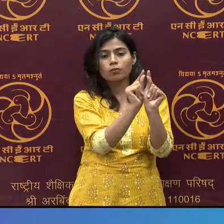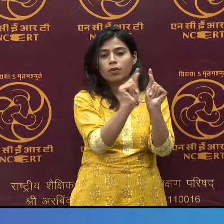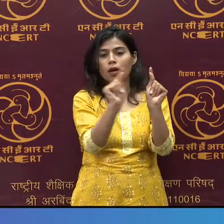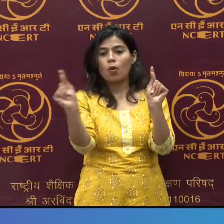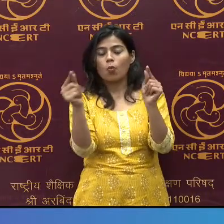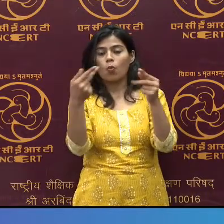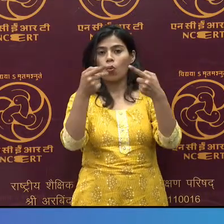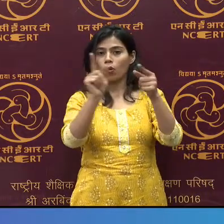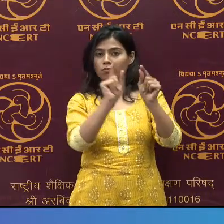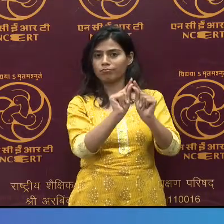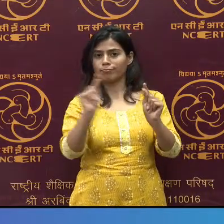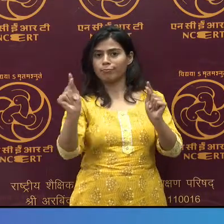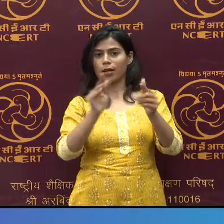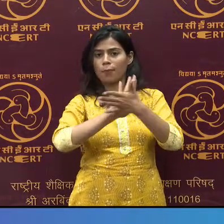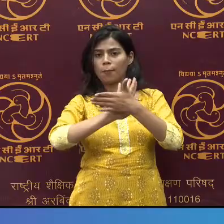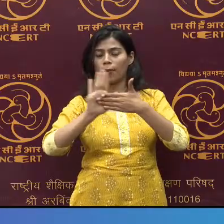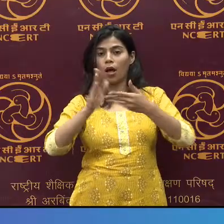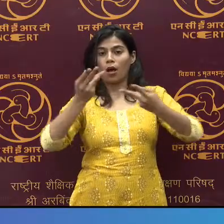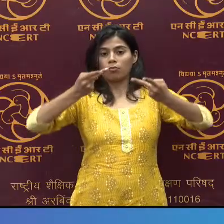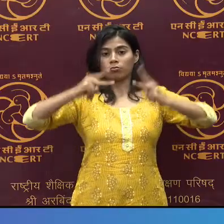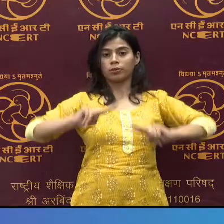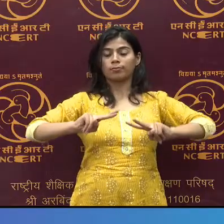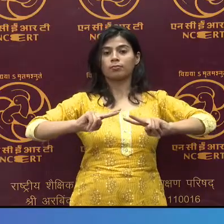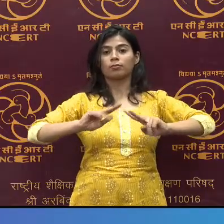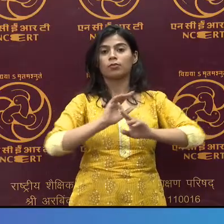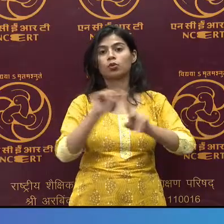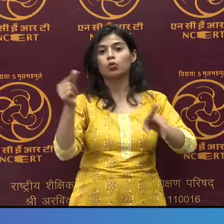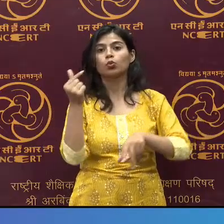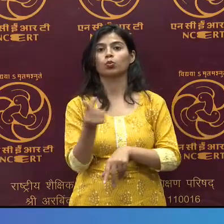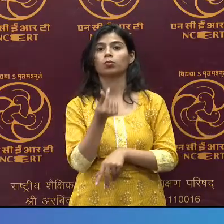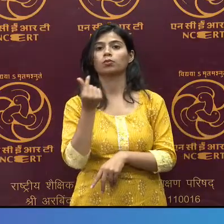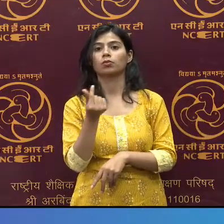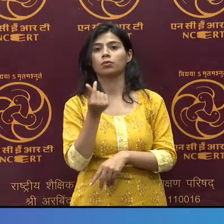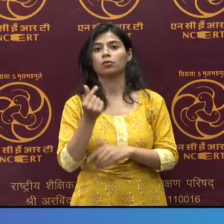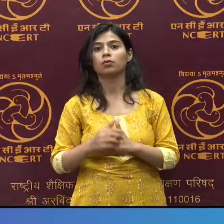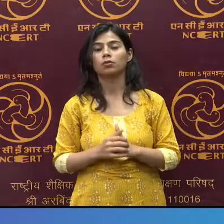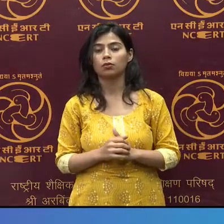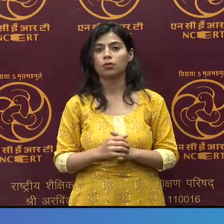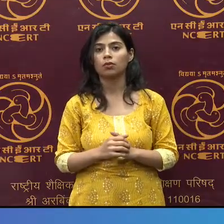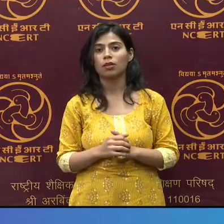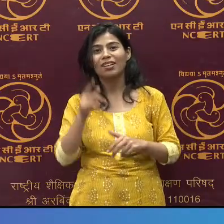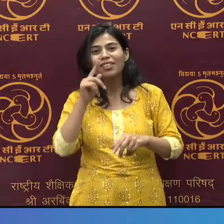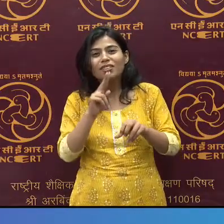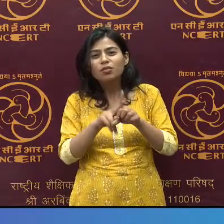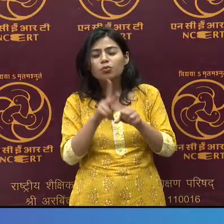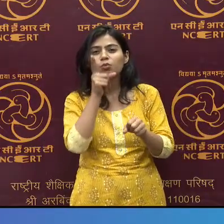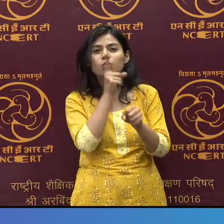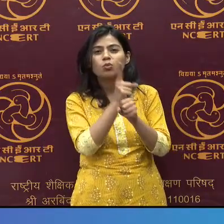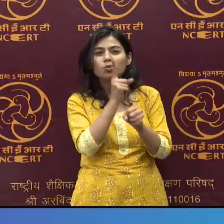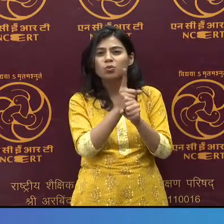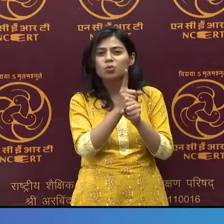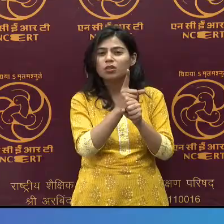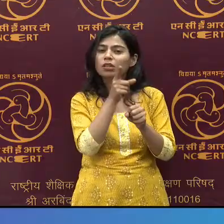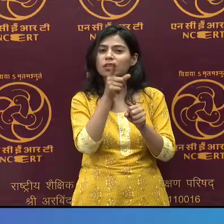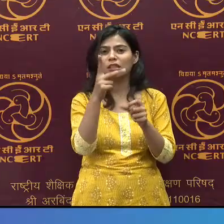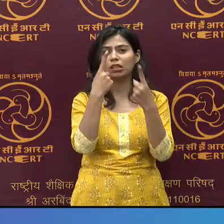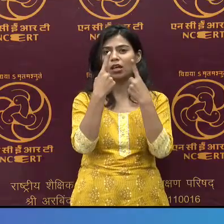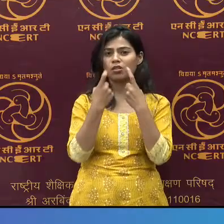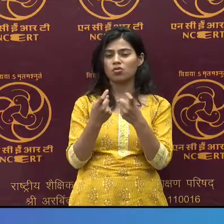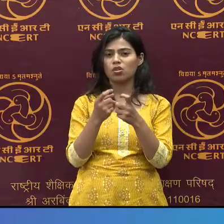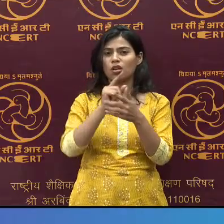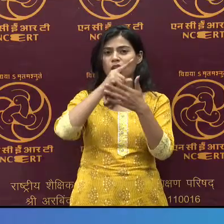then change the paragraph. Even if you don't leave it, usually teachers do understand when you are changing it